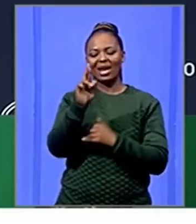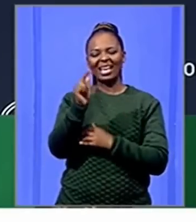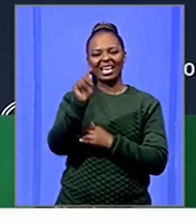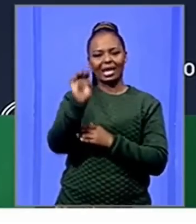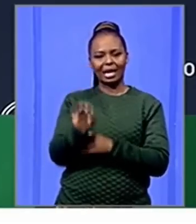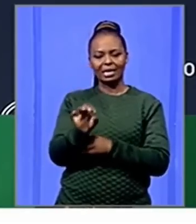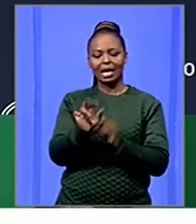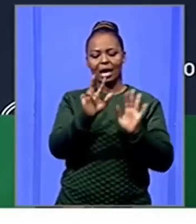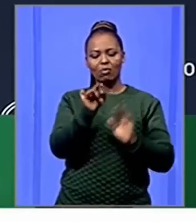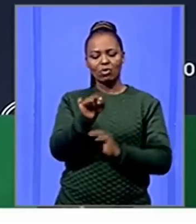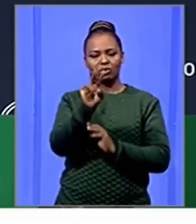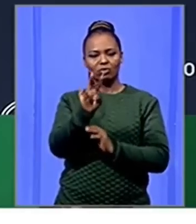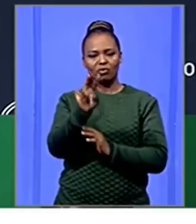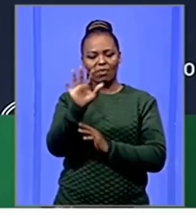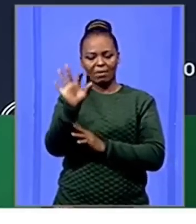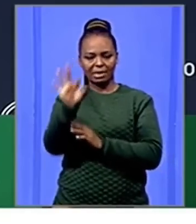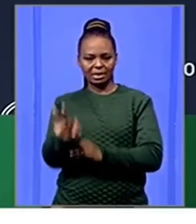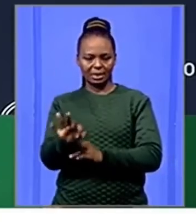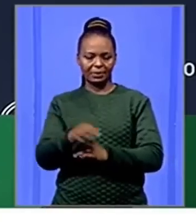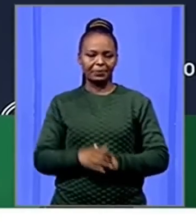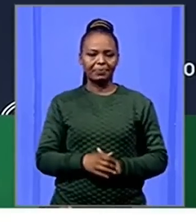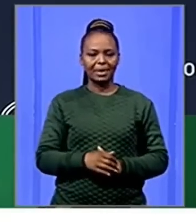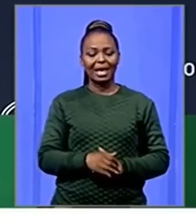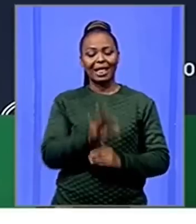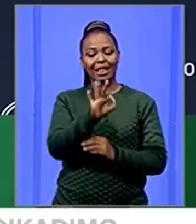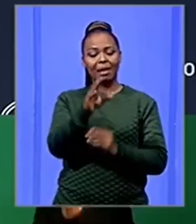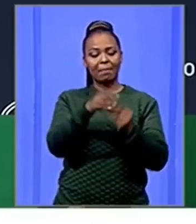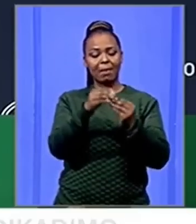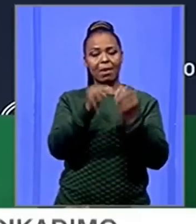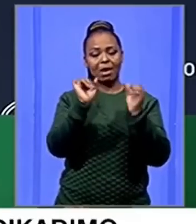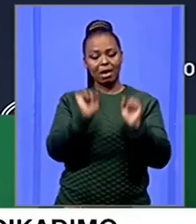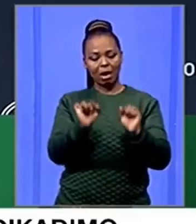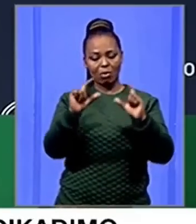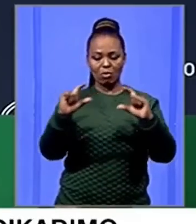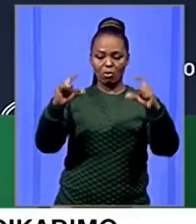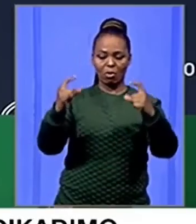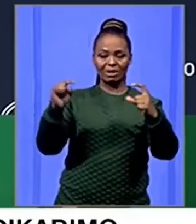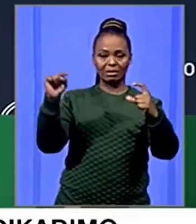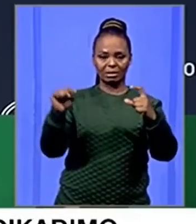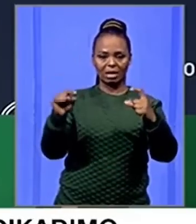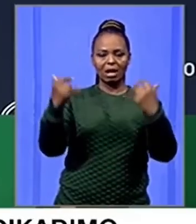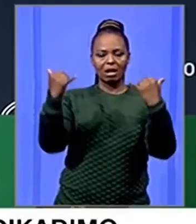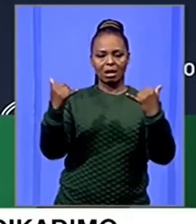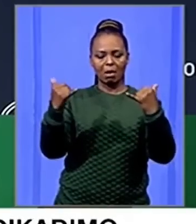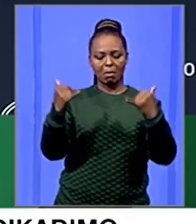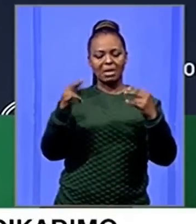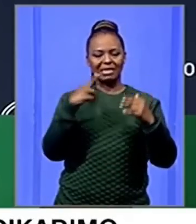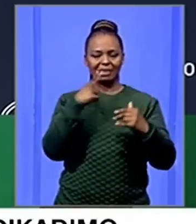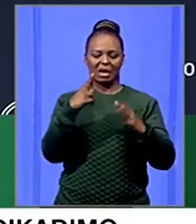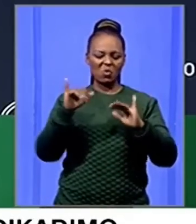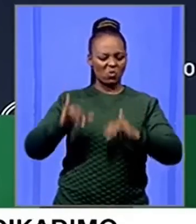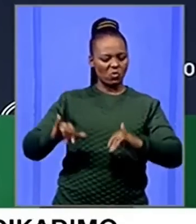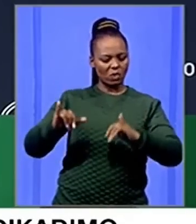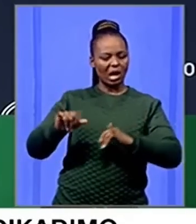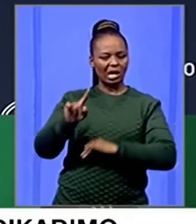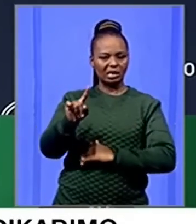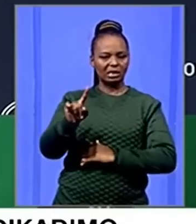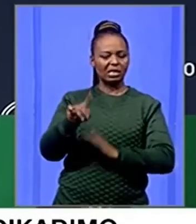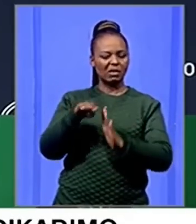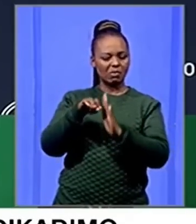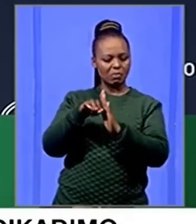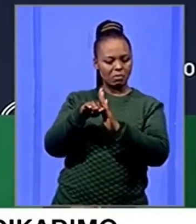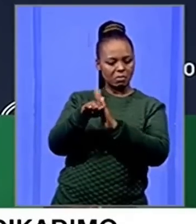of 8.25%. 3 members of the committee preferred to keep rates on hold, and 2